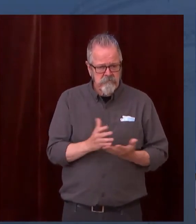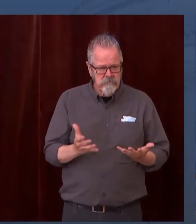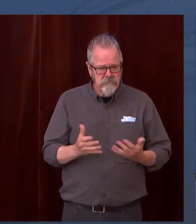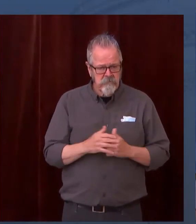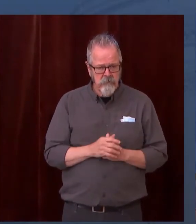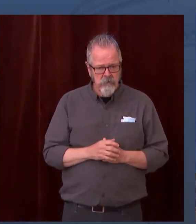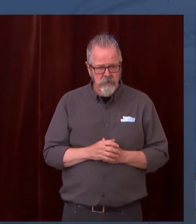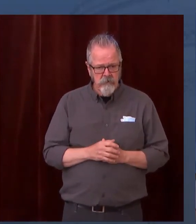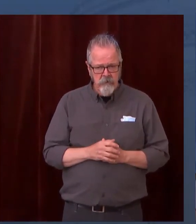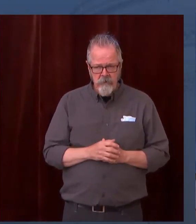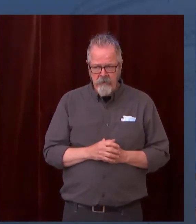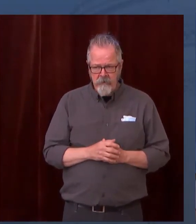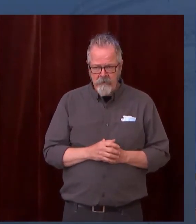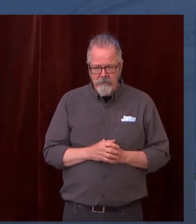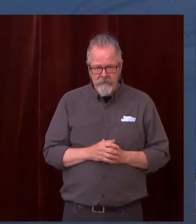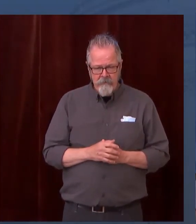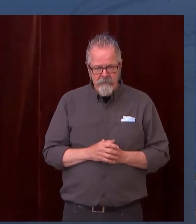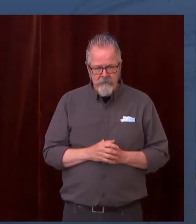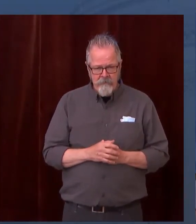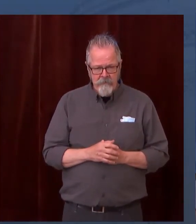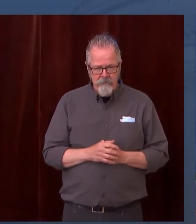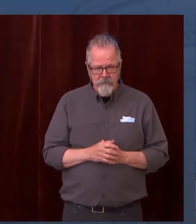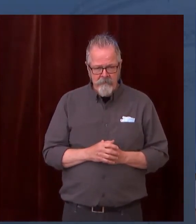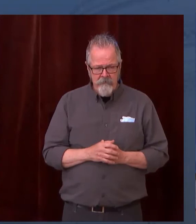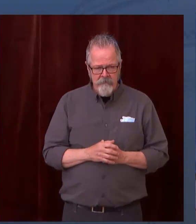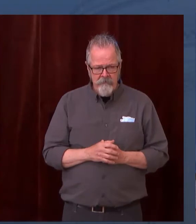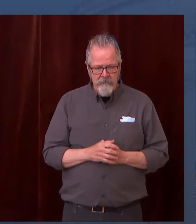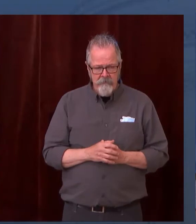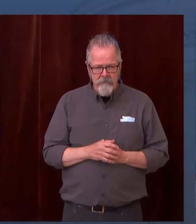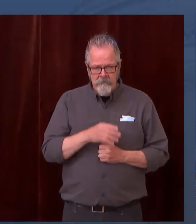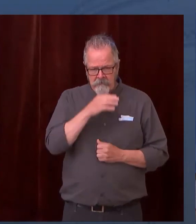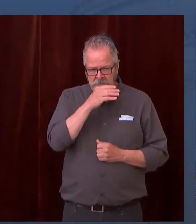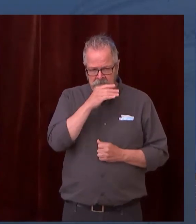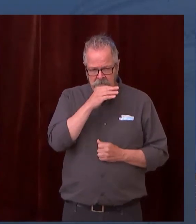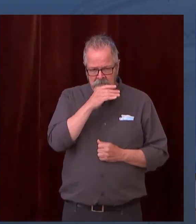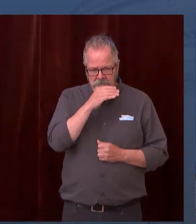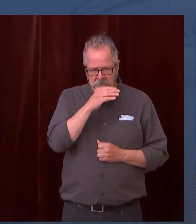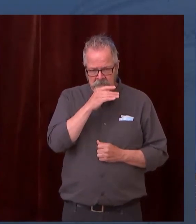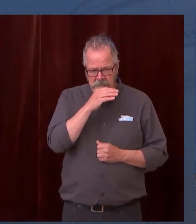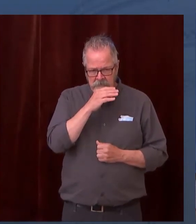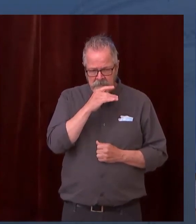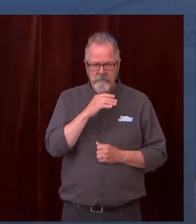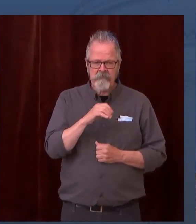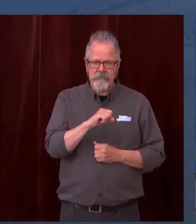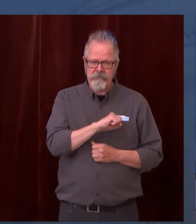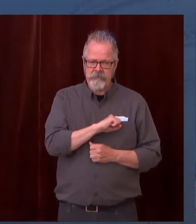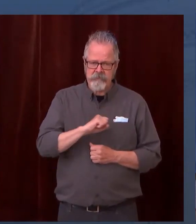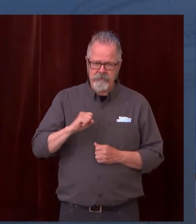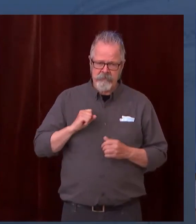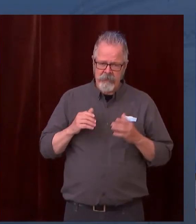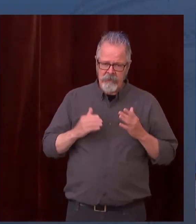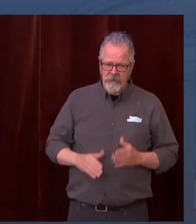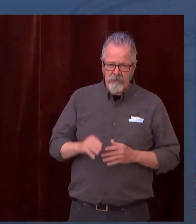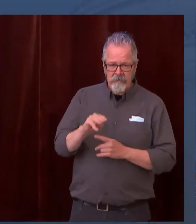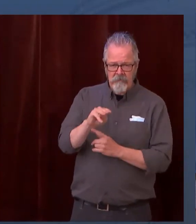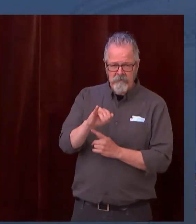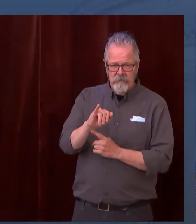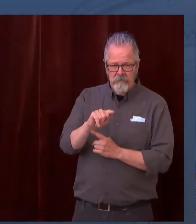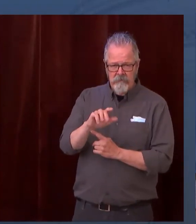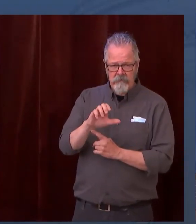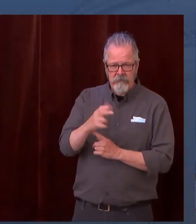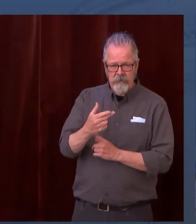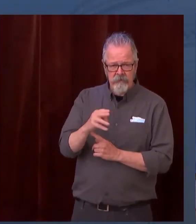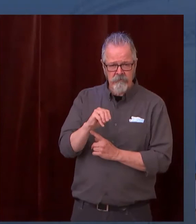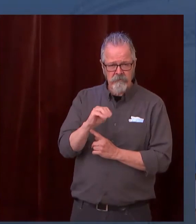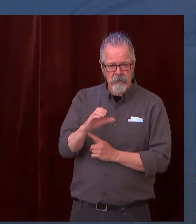who said he, kind of wanted to let the states just go bankrupt if necessary, and we hope that Congress will come through. That will be an added